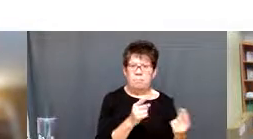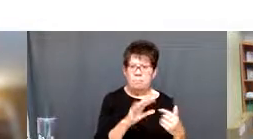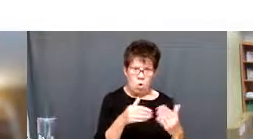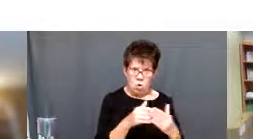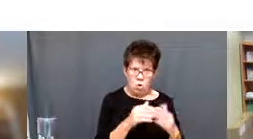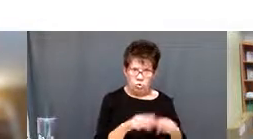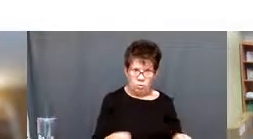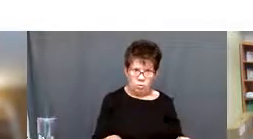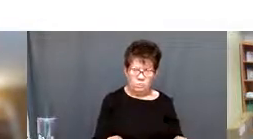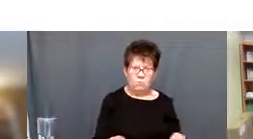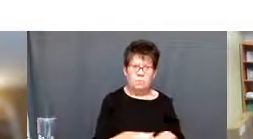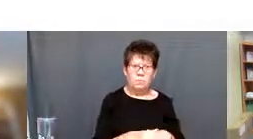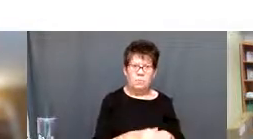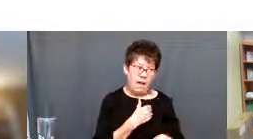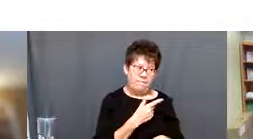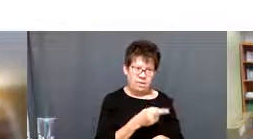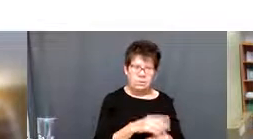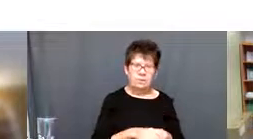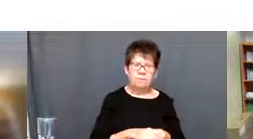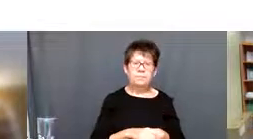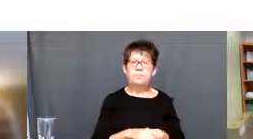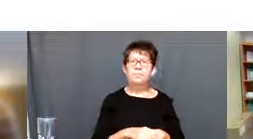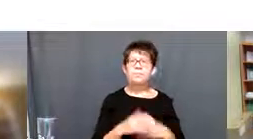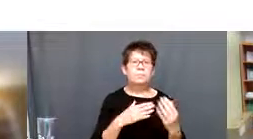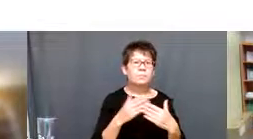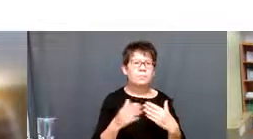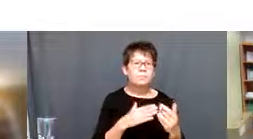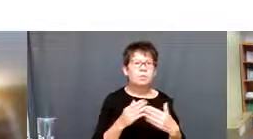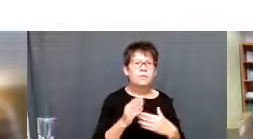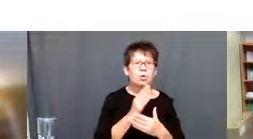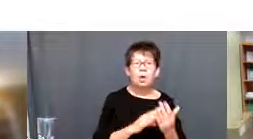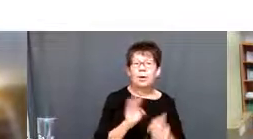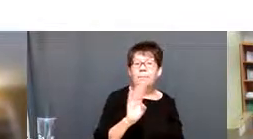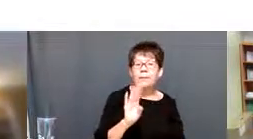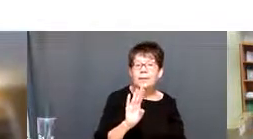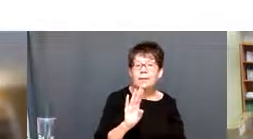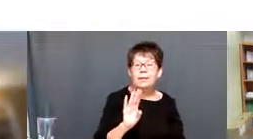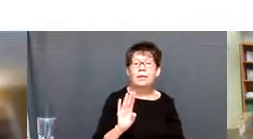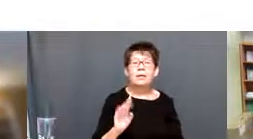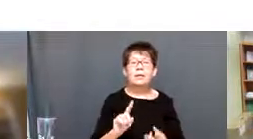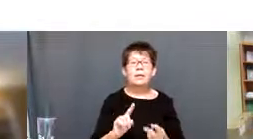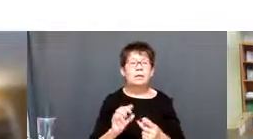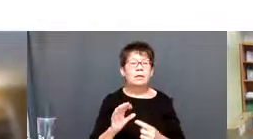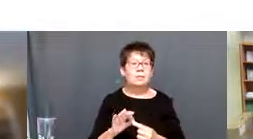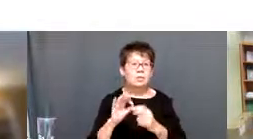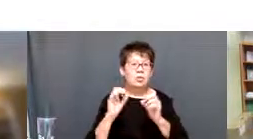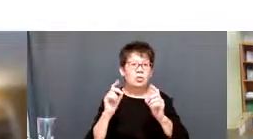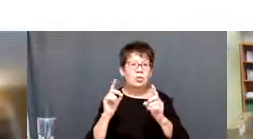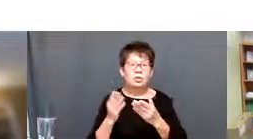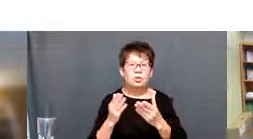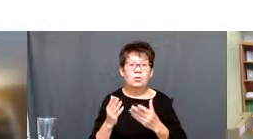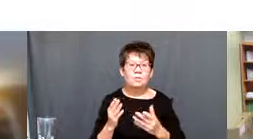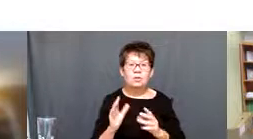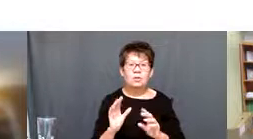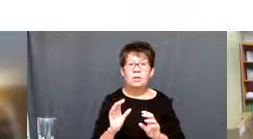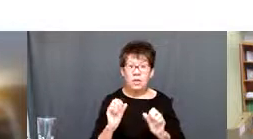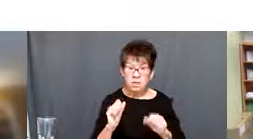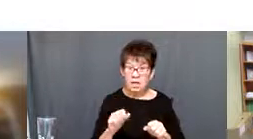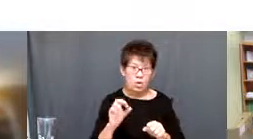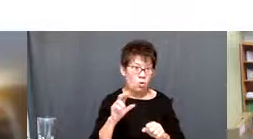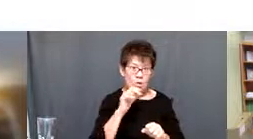So regardless of whether you are Part B eligible, special education services eligible or not, there's